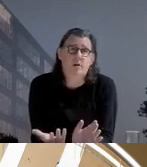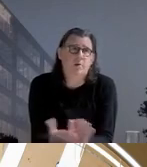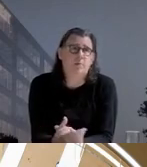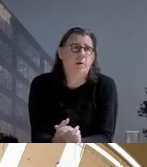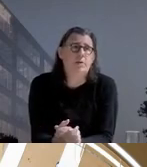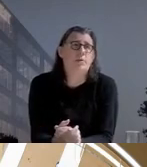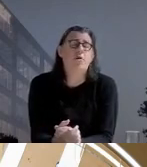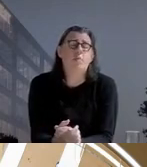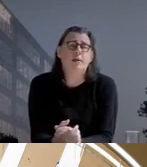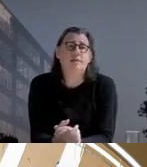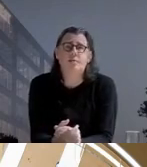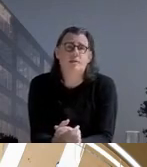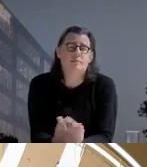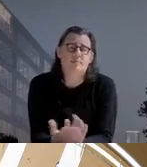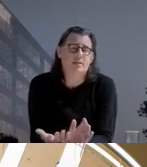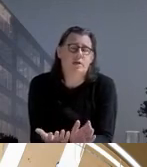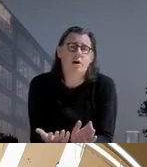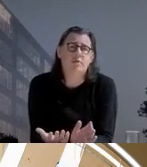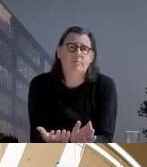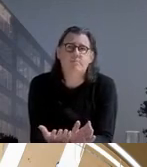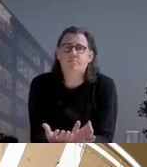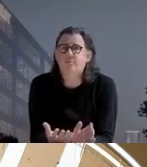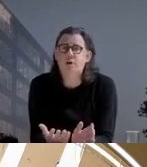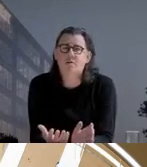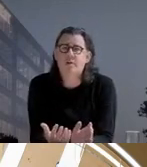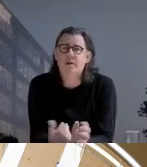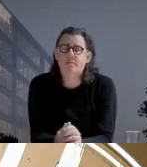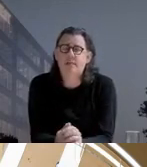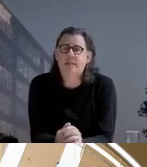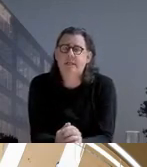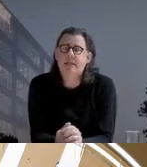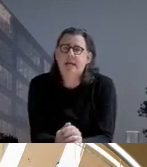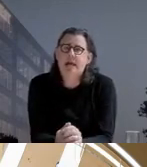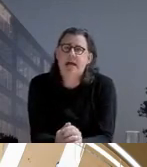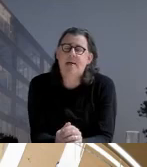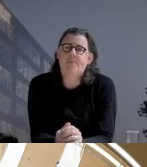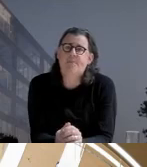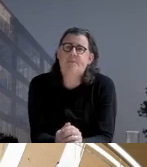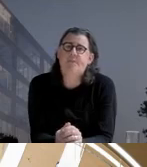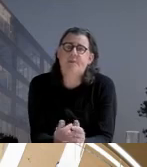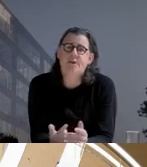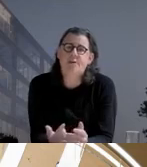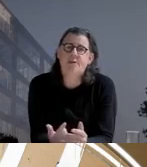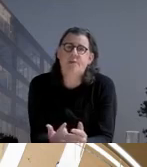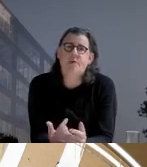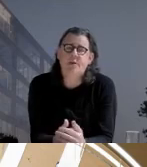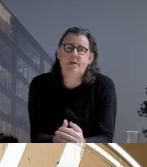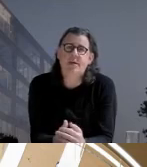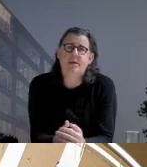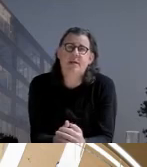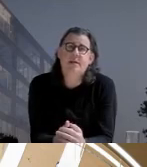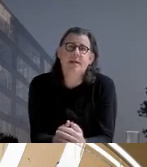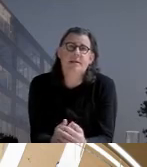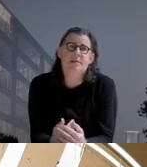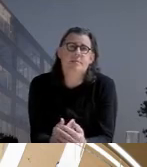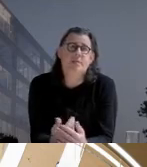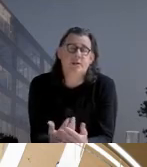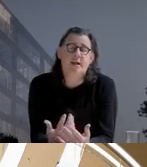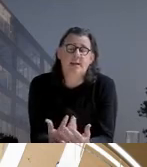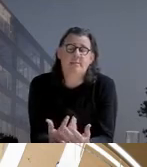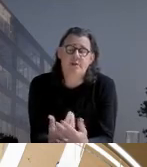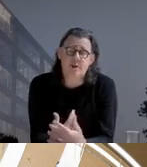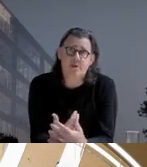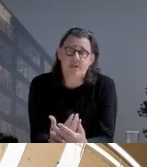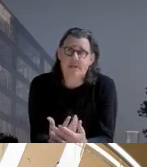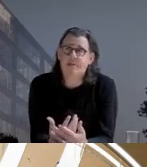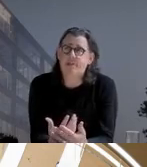using what you would normally do. So it's a concrete frame building. The version that we're doing is, we